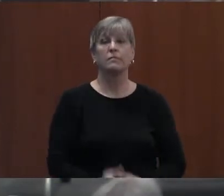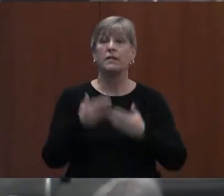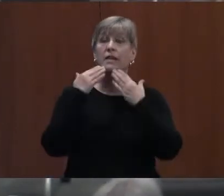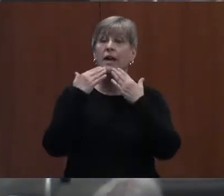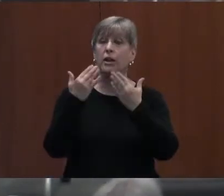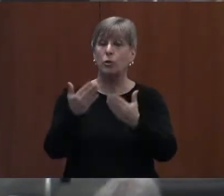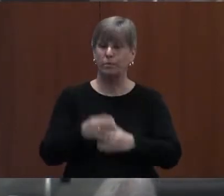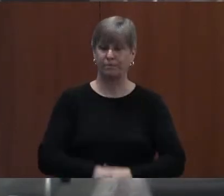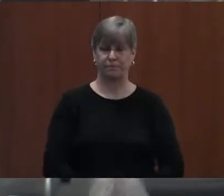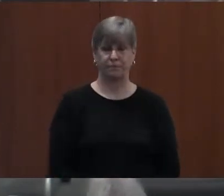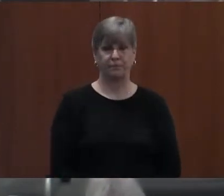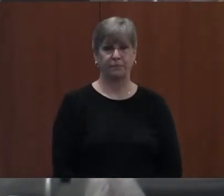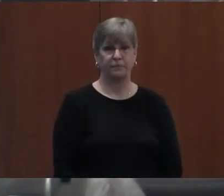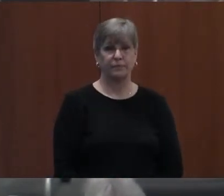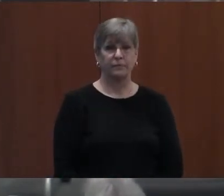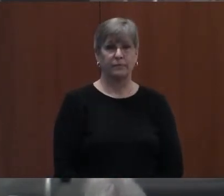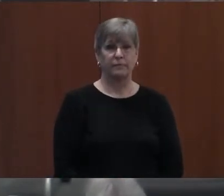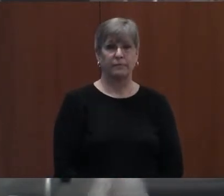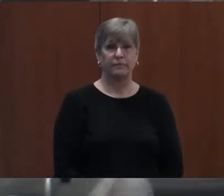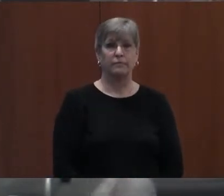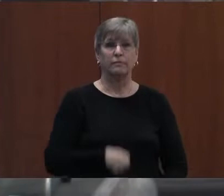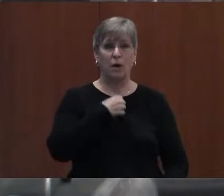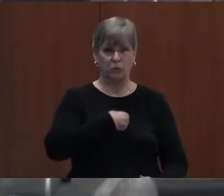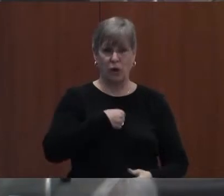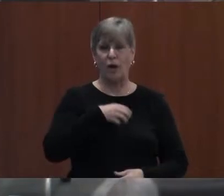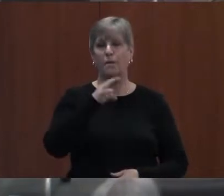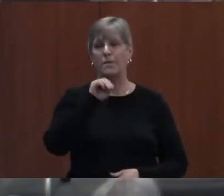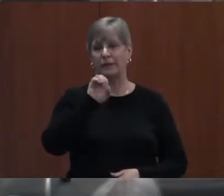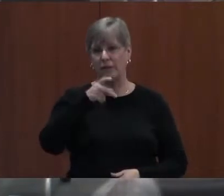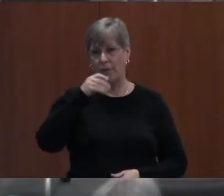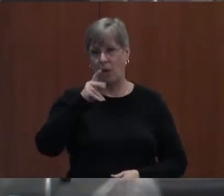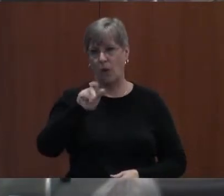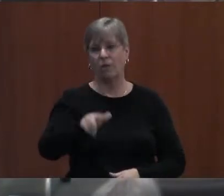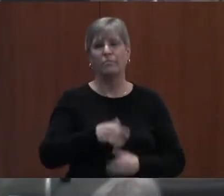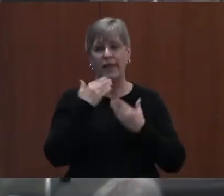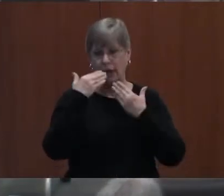Thank you, Ms. Pence. I'm sorry, Ms. Power.